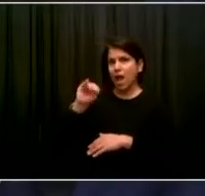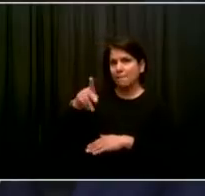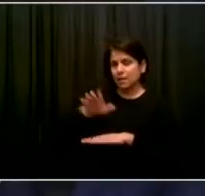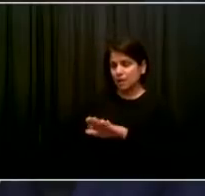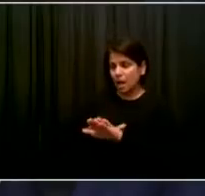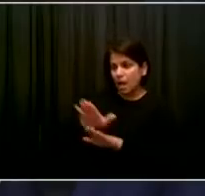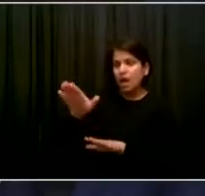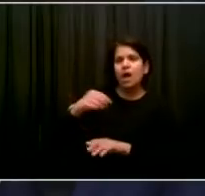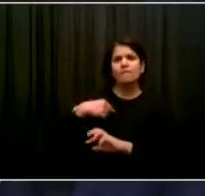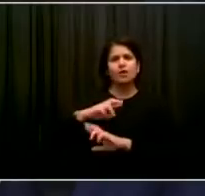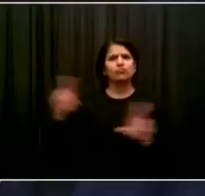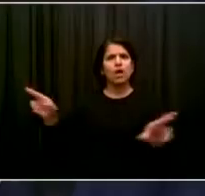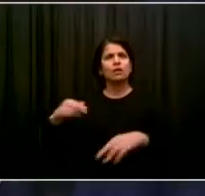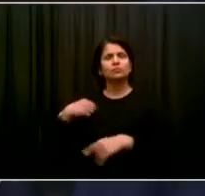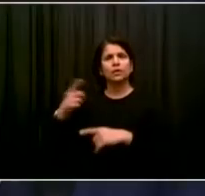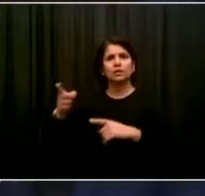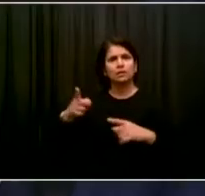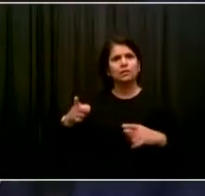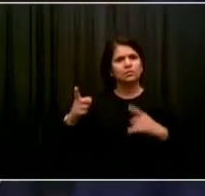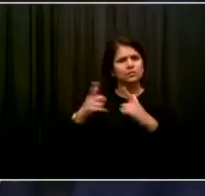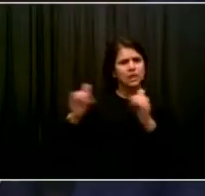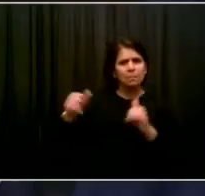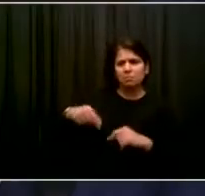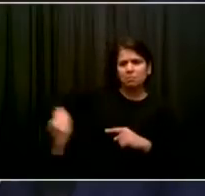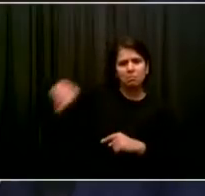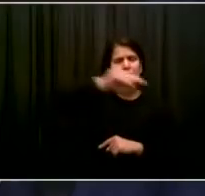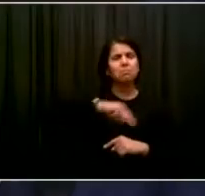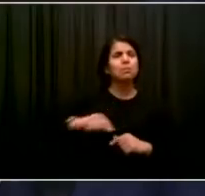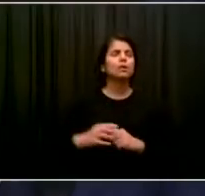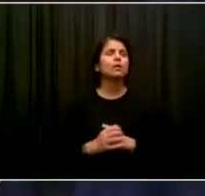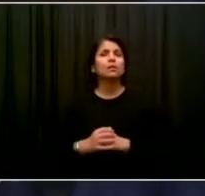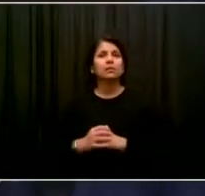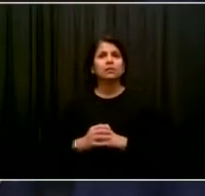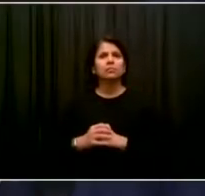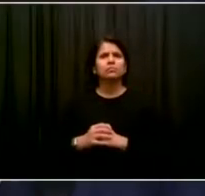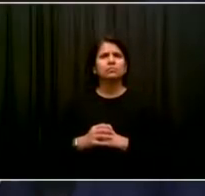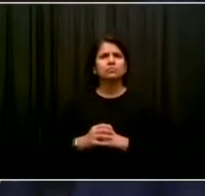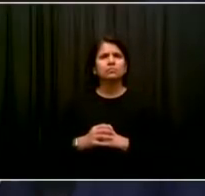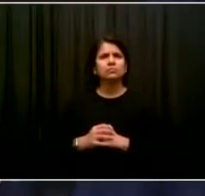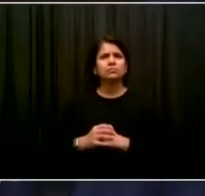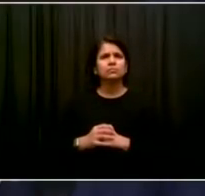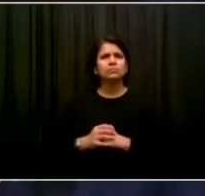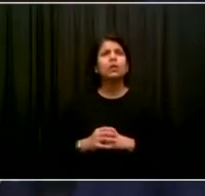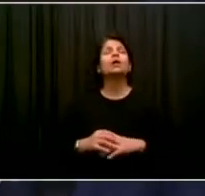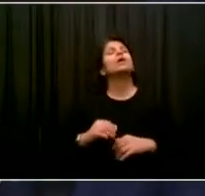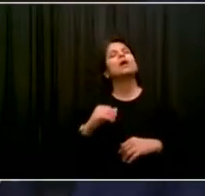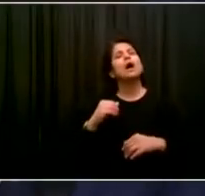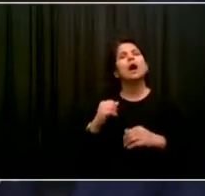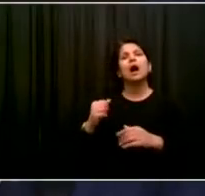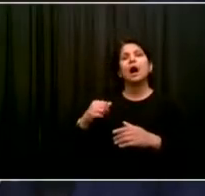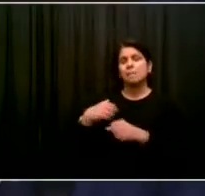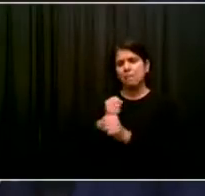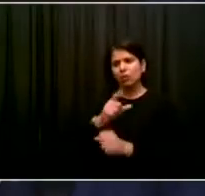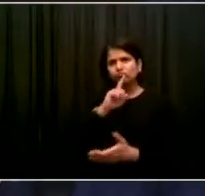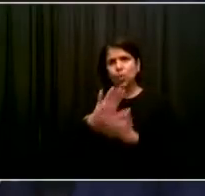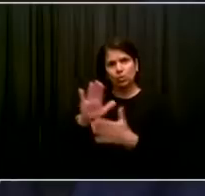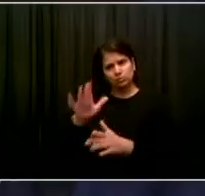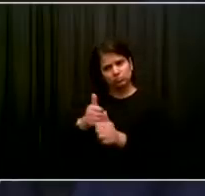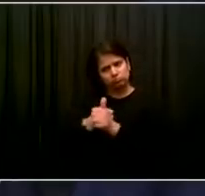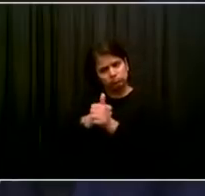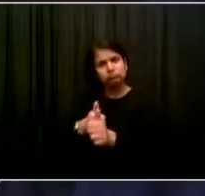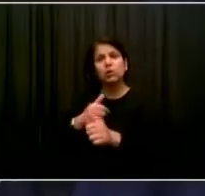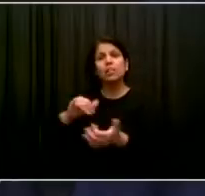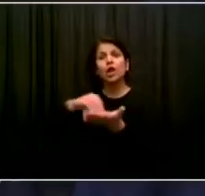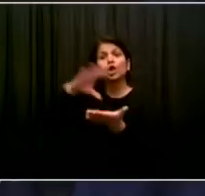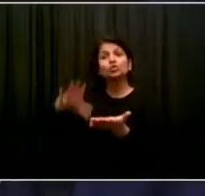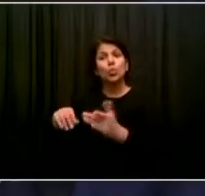asynchronous learning and to maintain their attendance in doing so. And so we think it's a way to continue to encourage